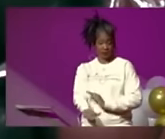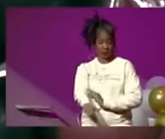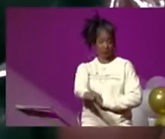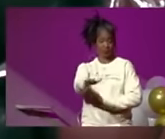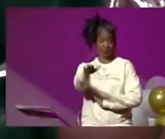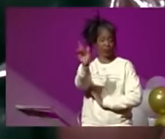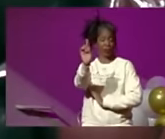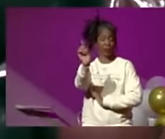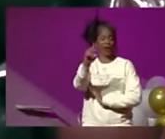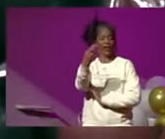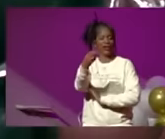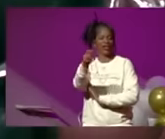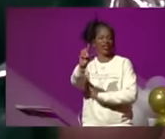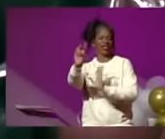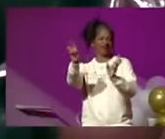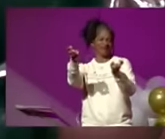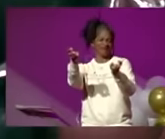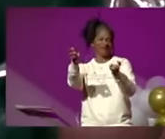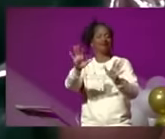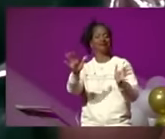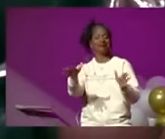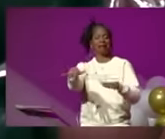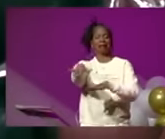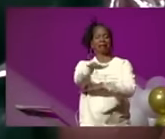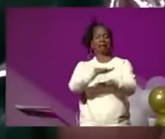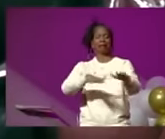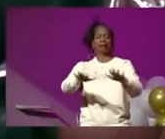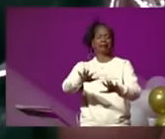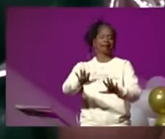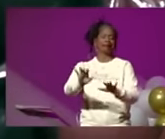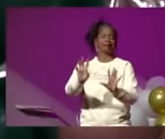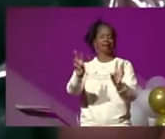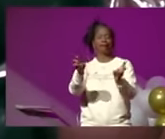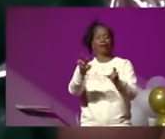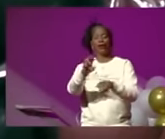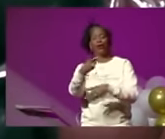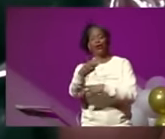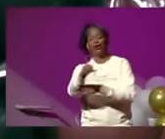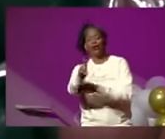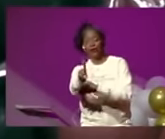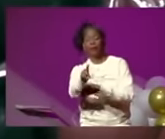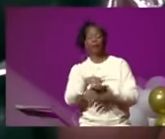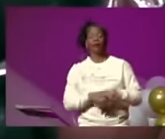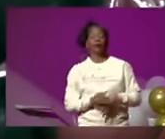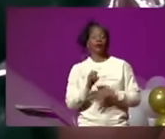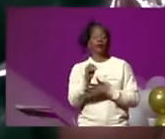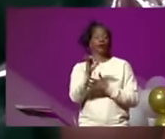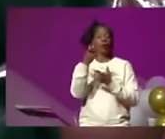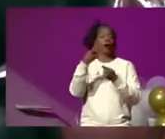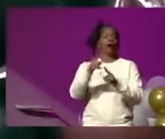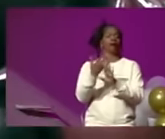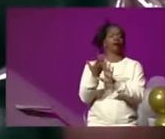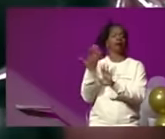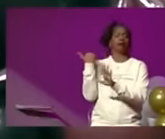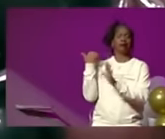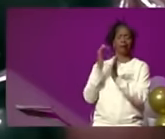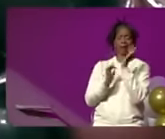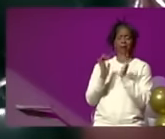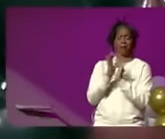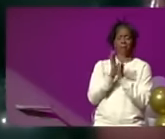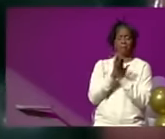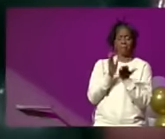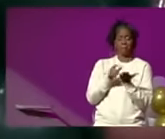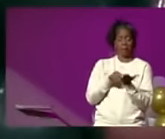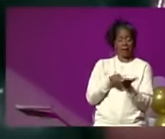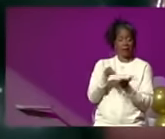was hood. It was so much hood. The Bible lets us know that when it was found that the Messiah was from